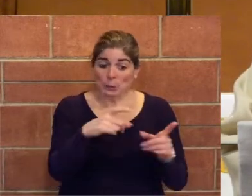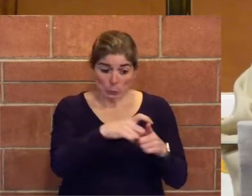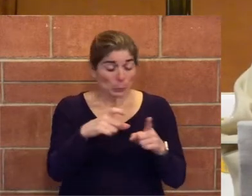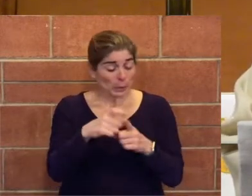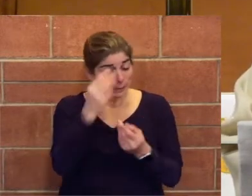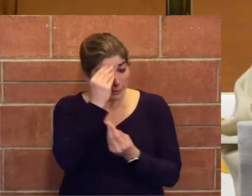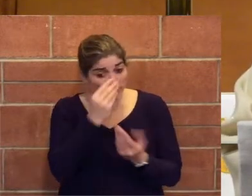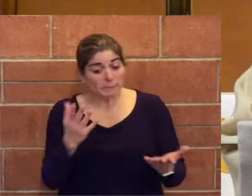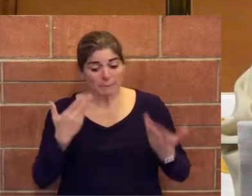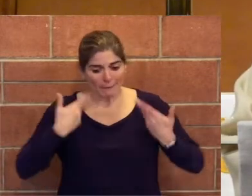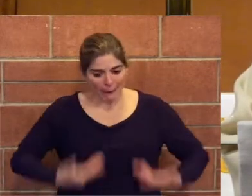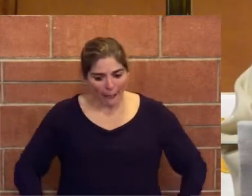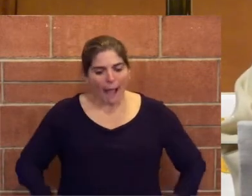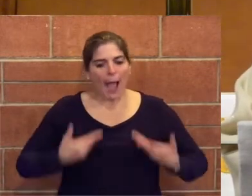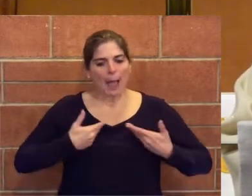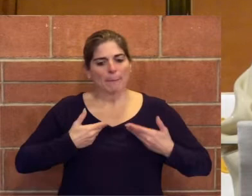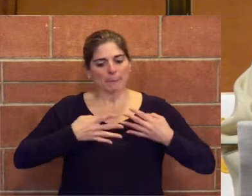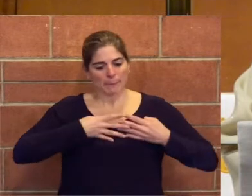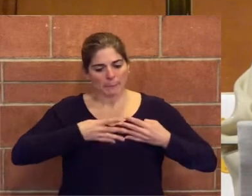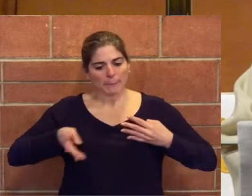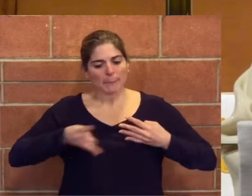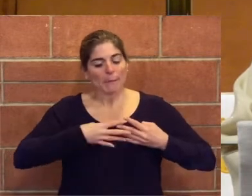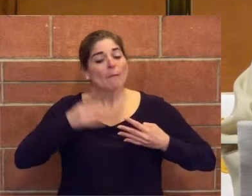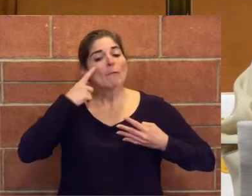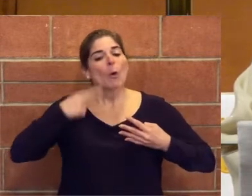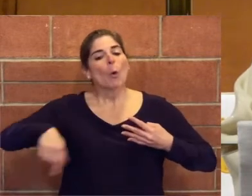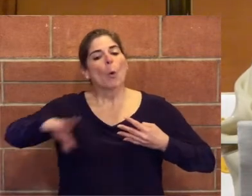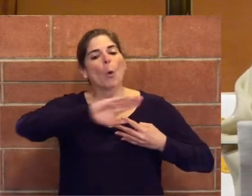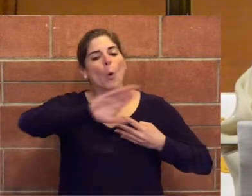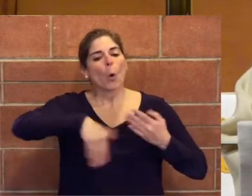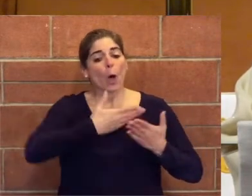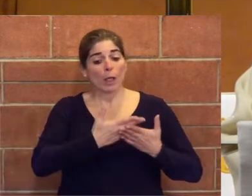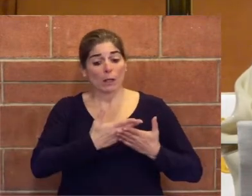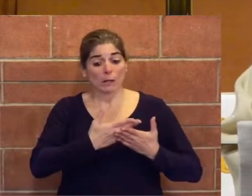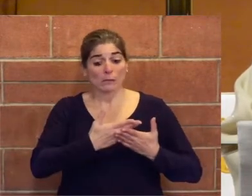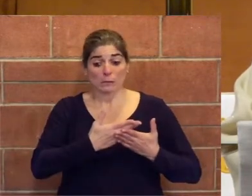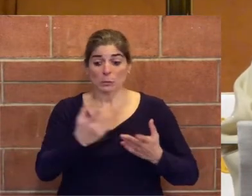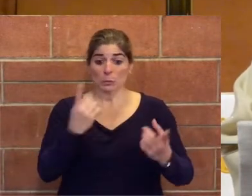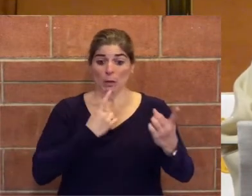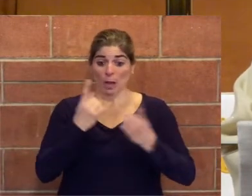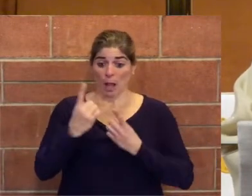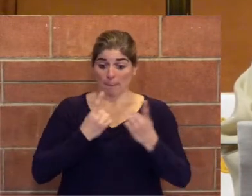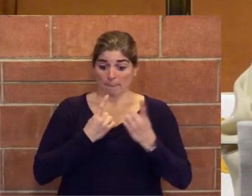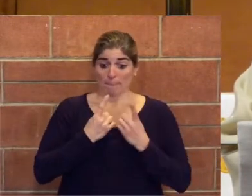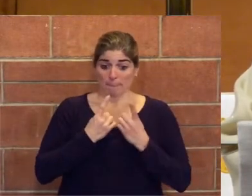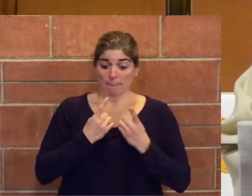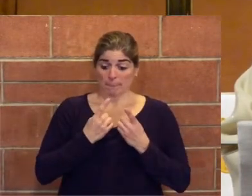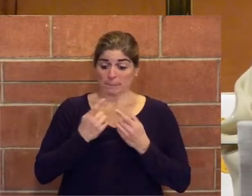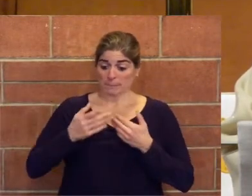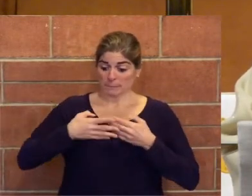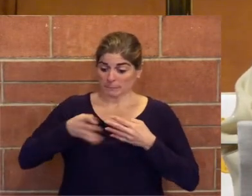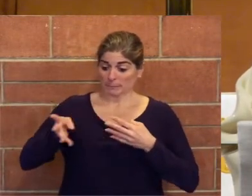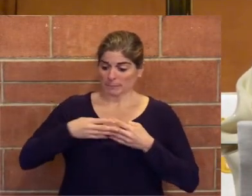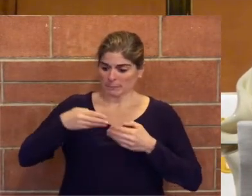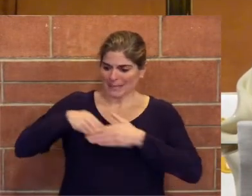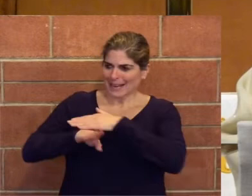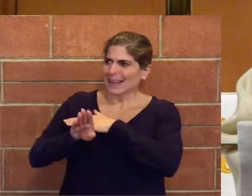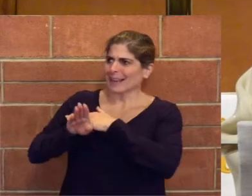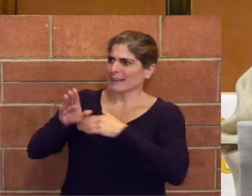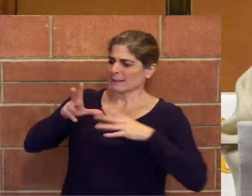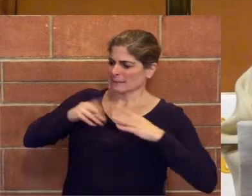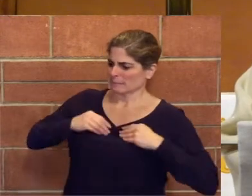"Very truly I tell you, I am the gate for the sheep. All who came before me